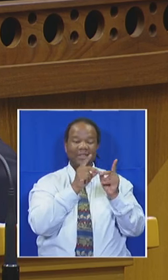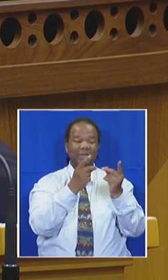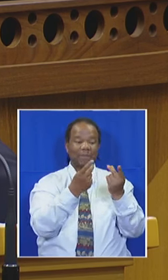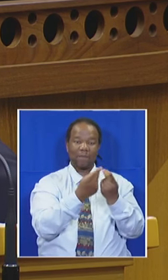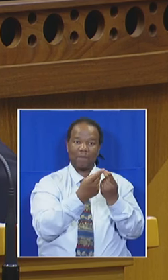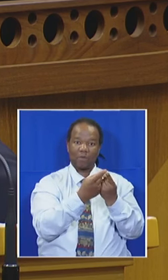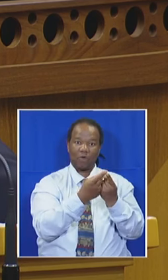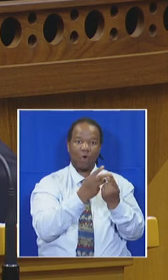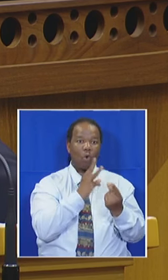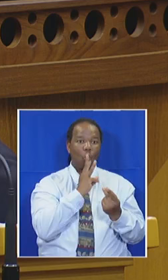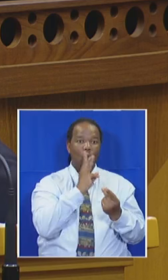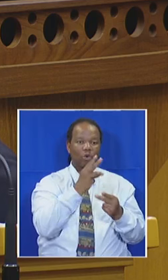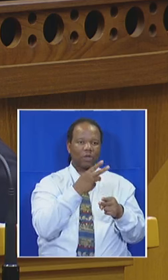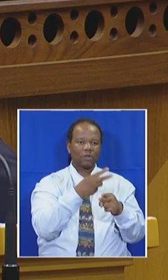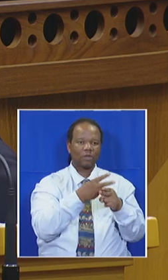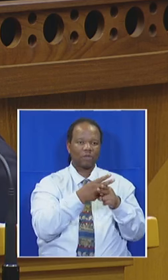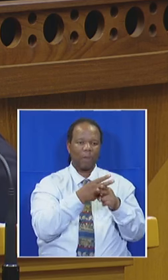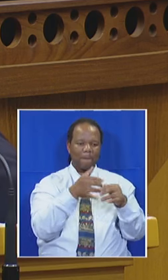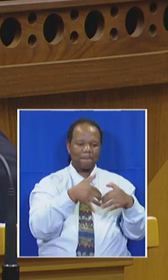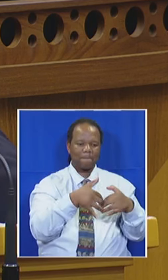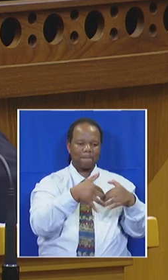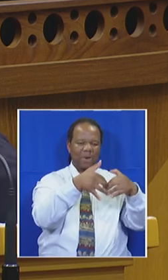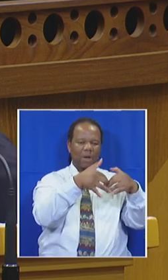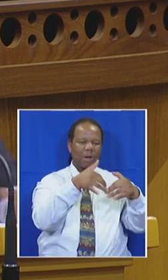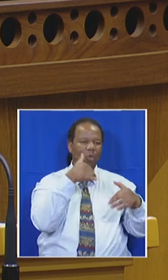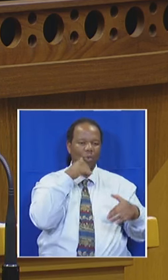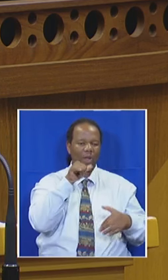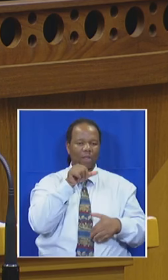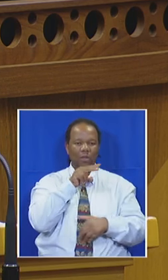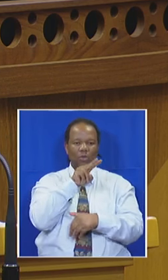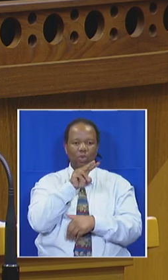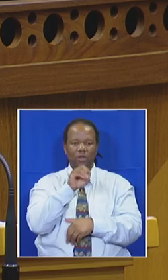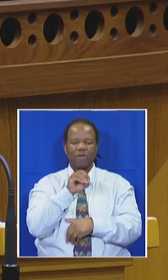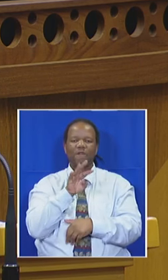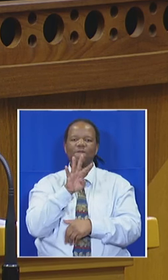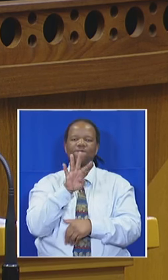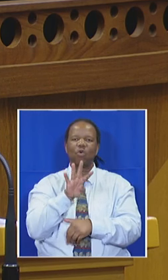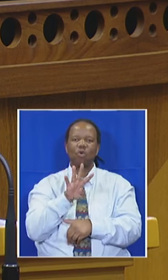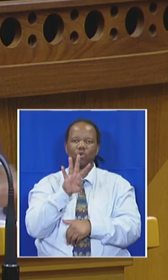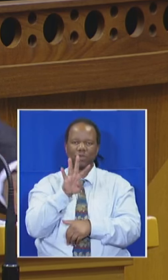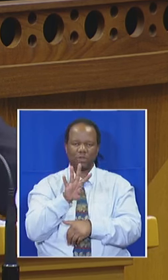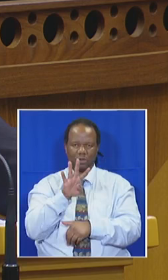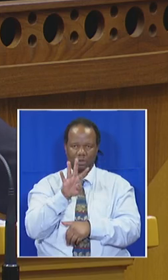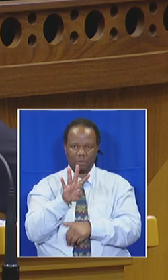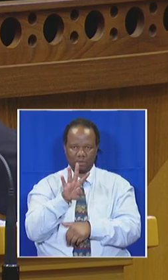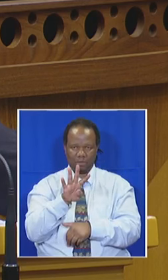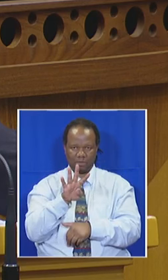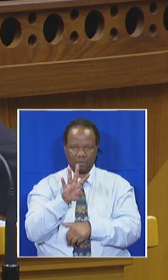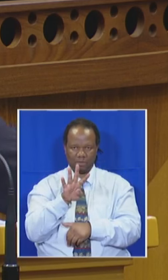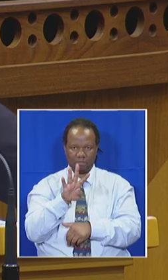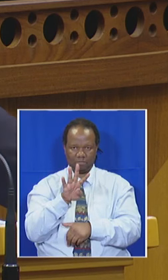2014 because of the realization of the need to